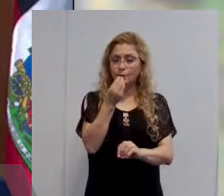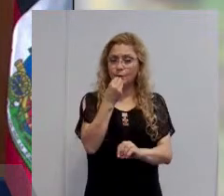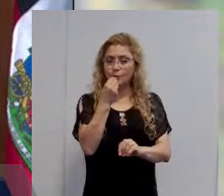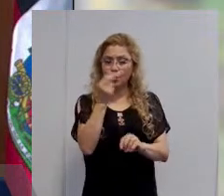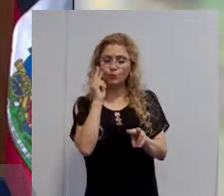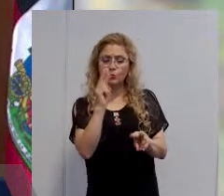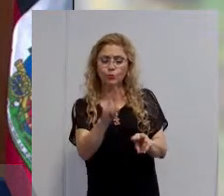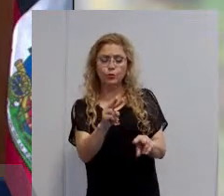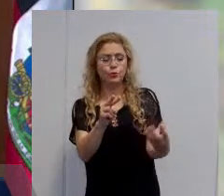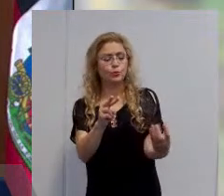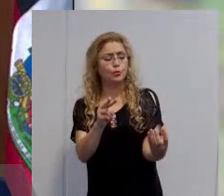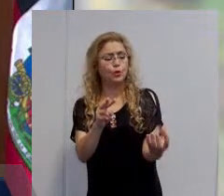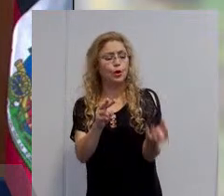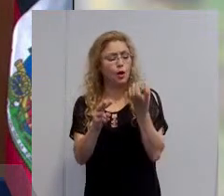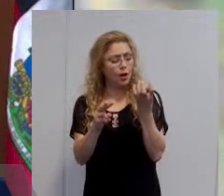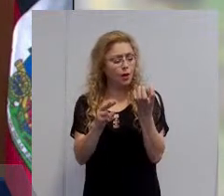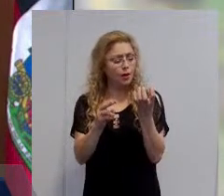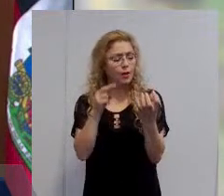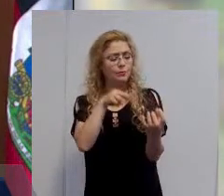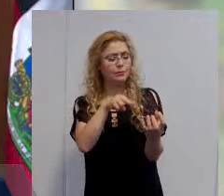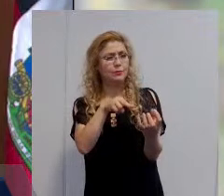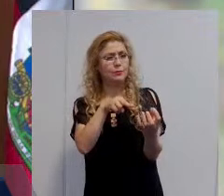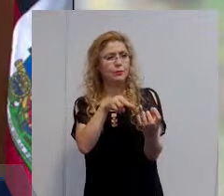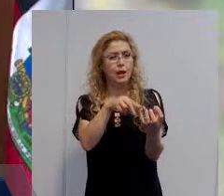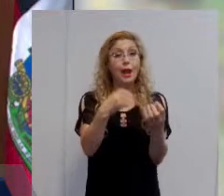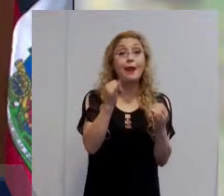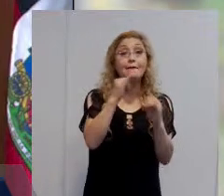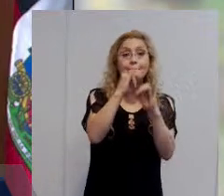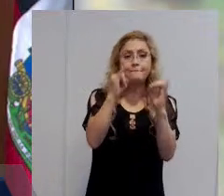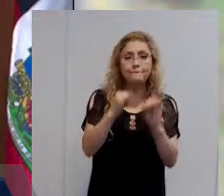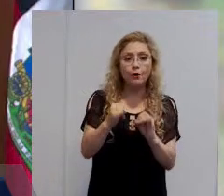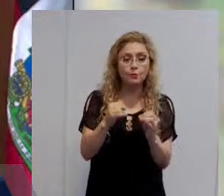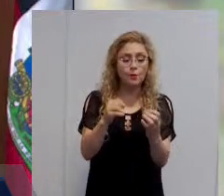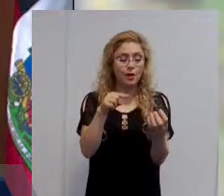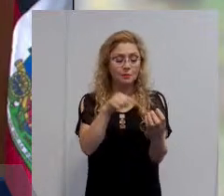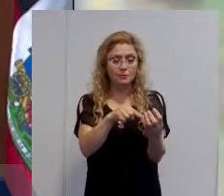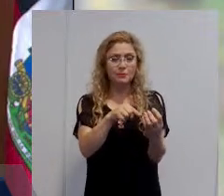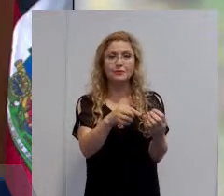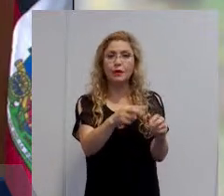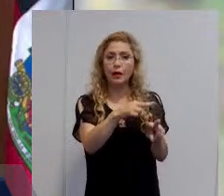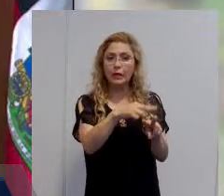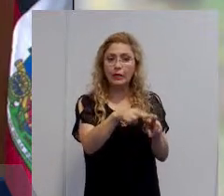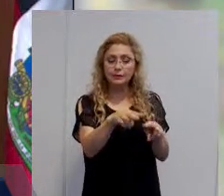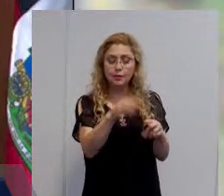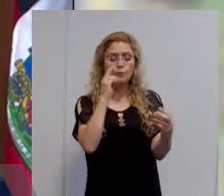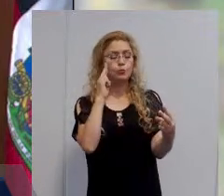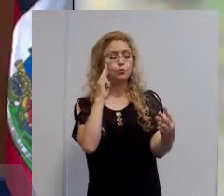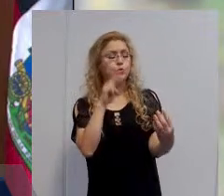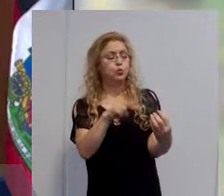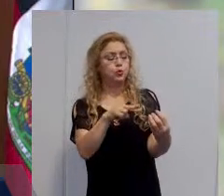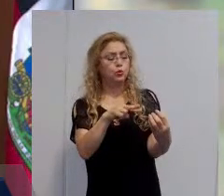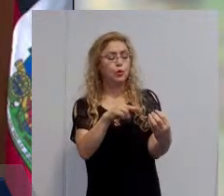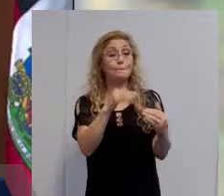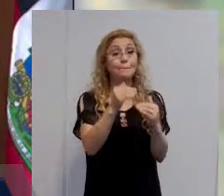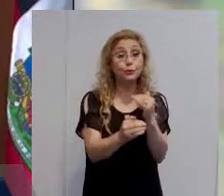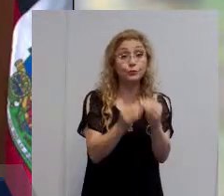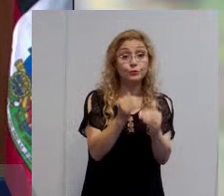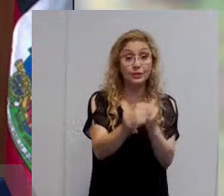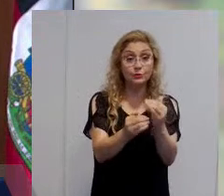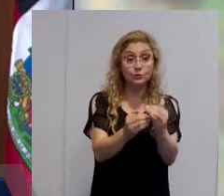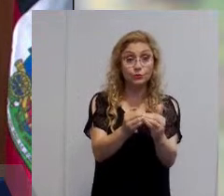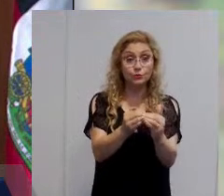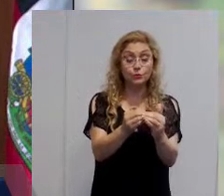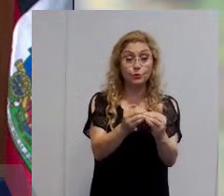paying attention to the products they are consuming, the ways that they're produced, is paying greater attention to